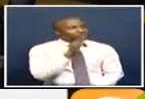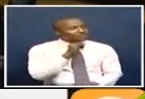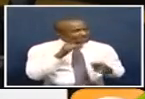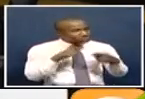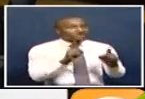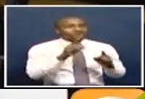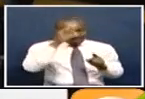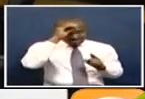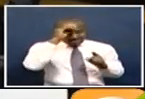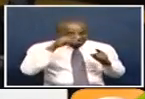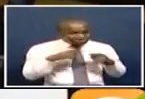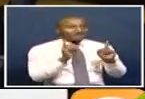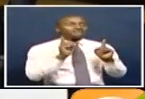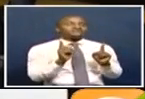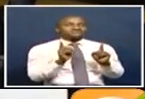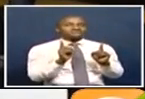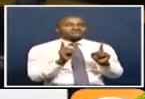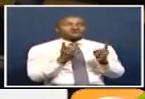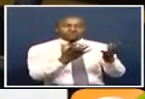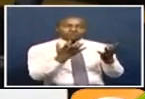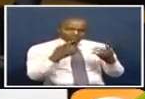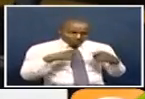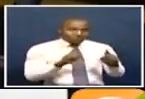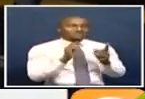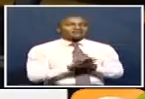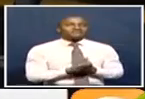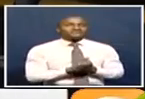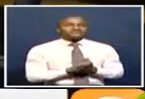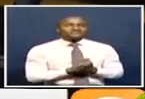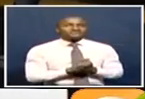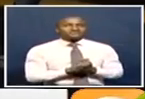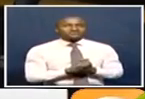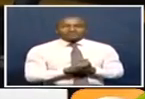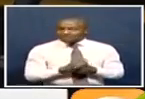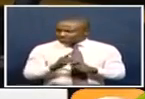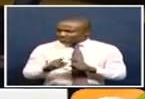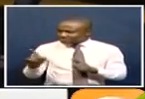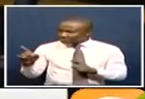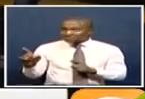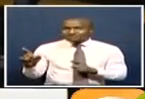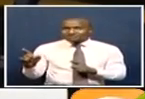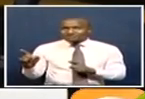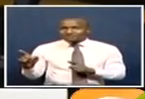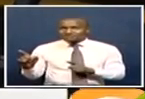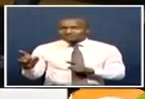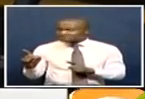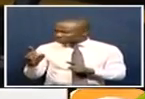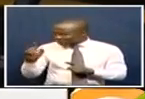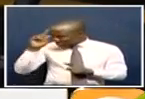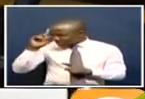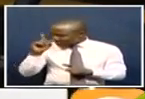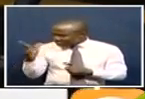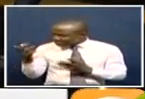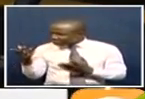is himself. What? Yeah. You need to be yourself, you know? Yeah, but he's like a little pussycat in front of Putin.